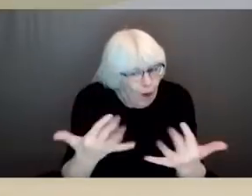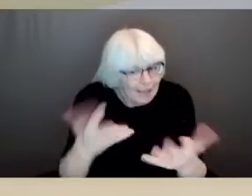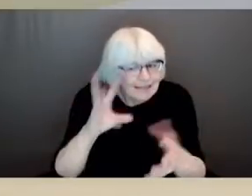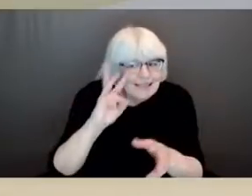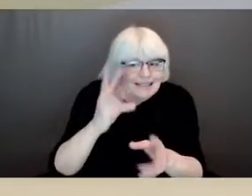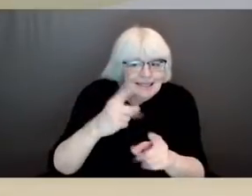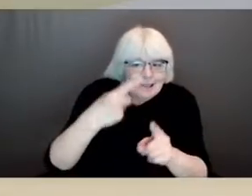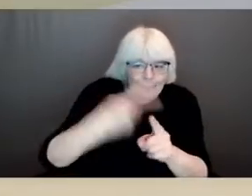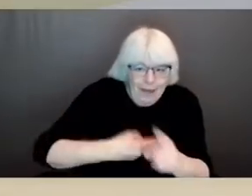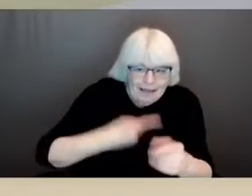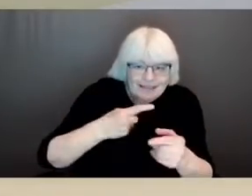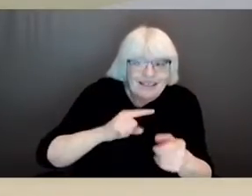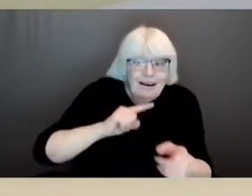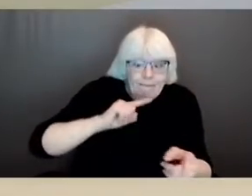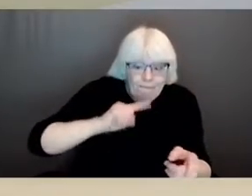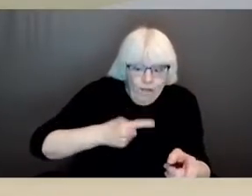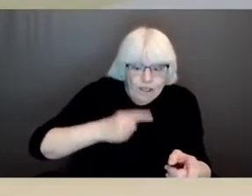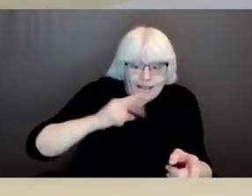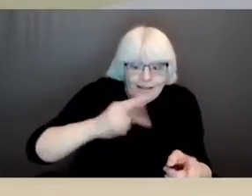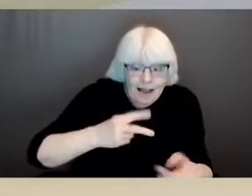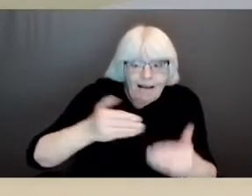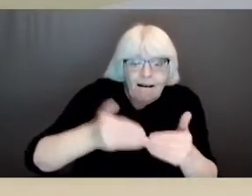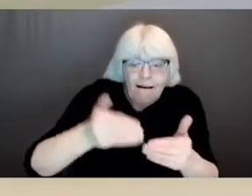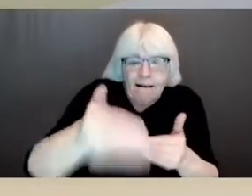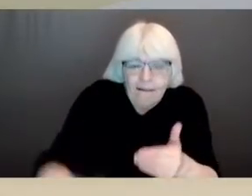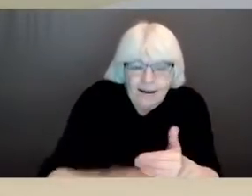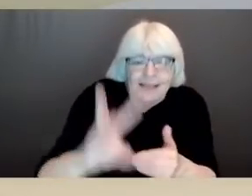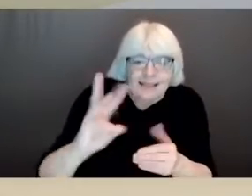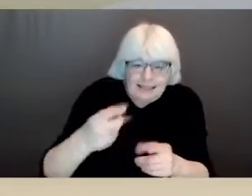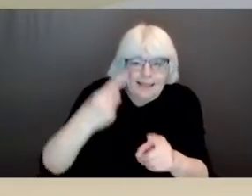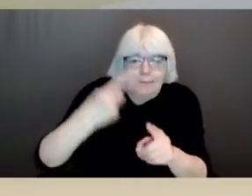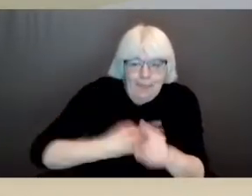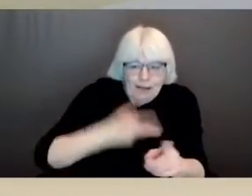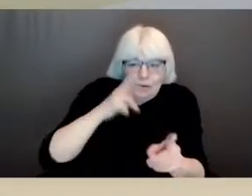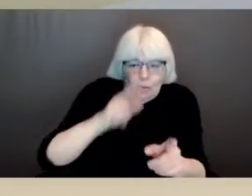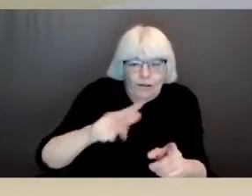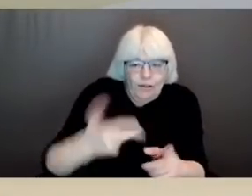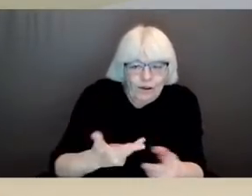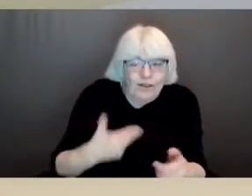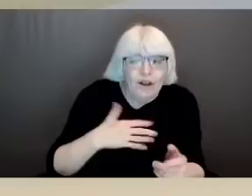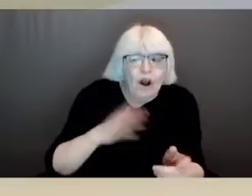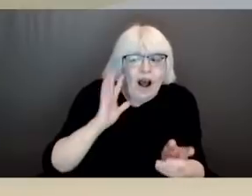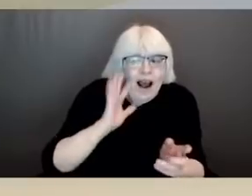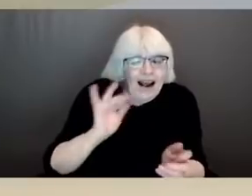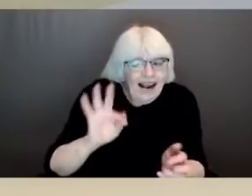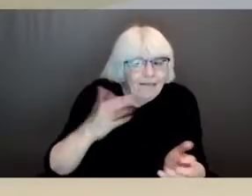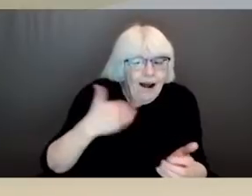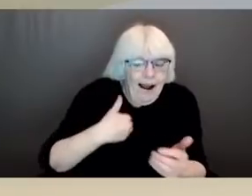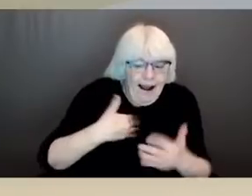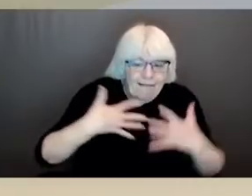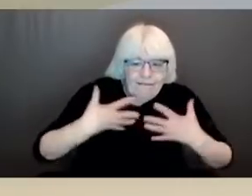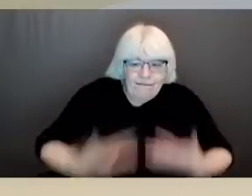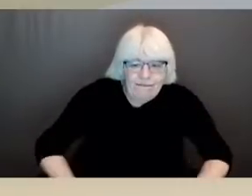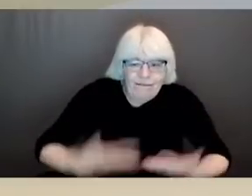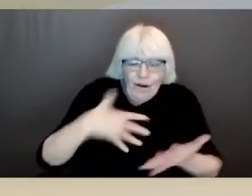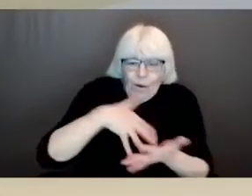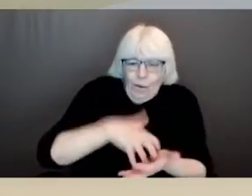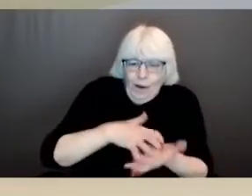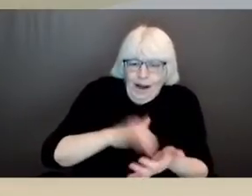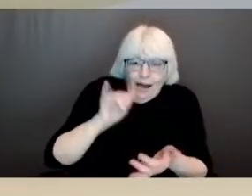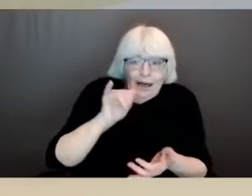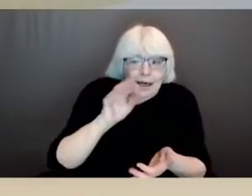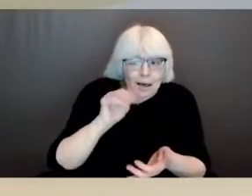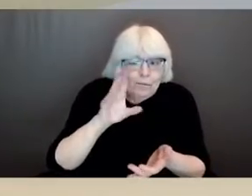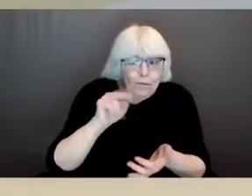2 doses, as well as those who are immunocompromised. And so those are the groups. And